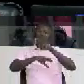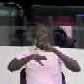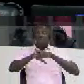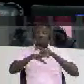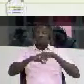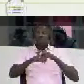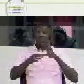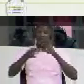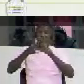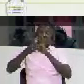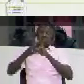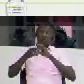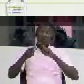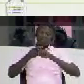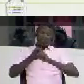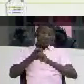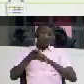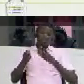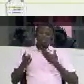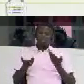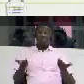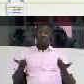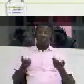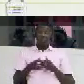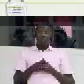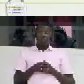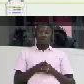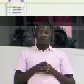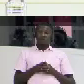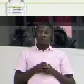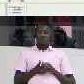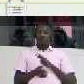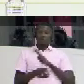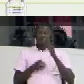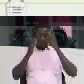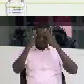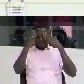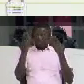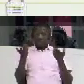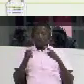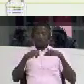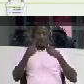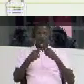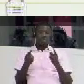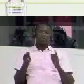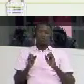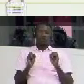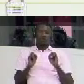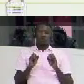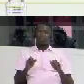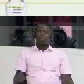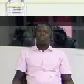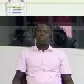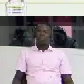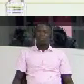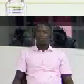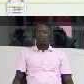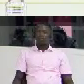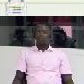nga jokkoo bi mu amoon na Yaya Jammeh. Non xaw ma ko de. No, I don't know that.